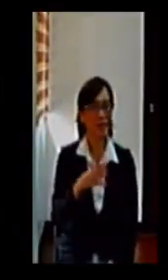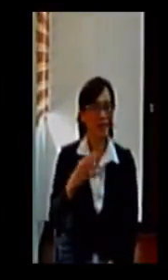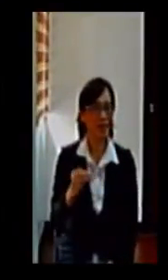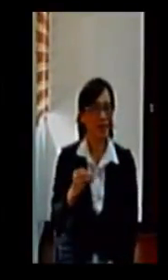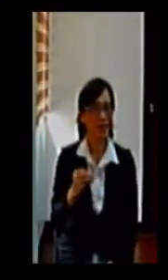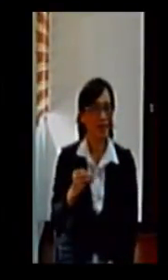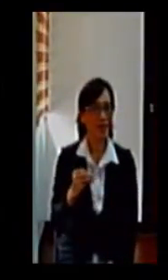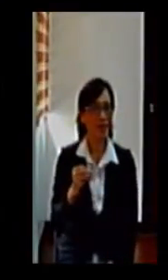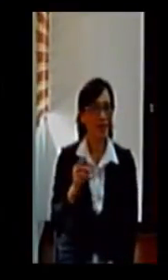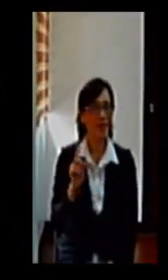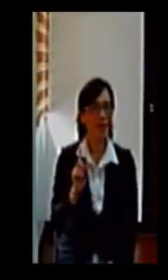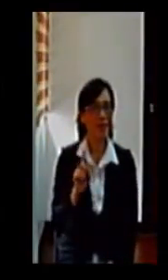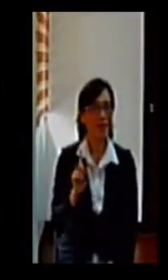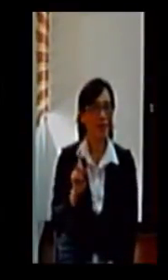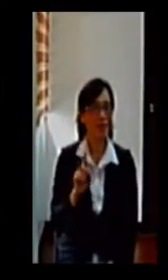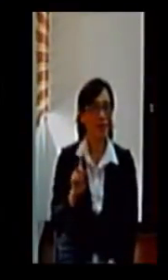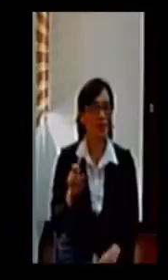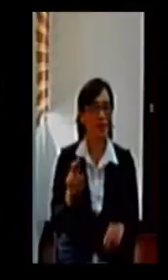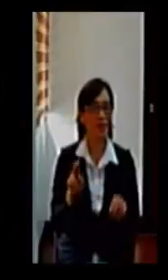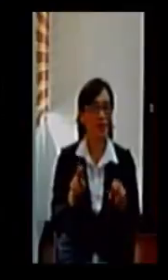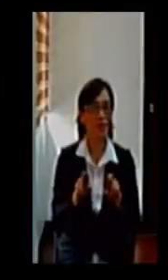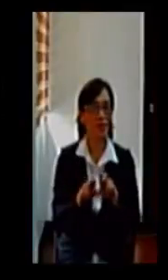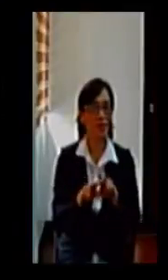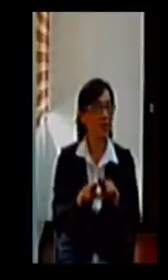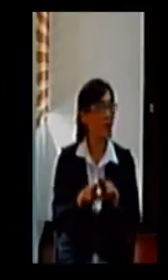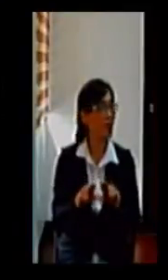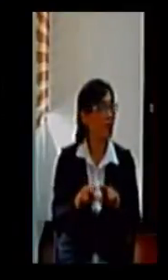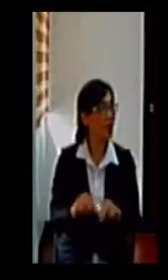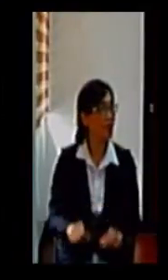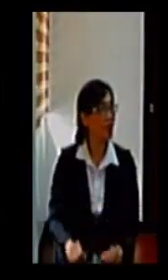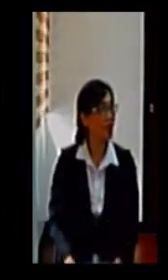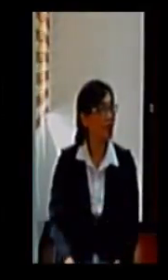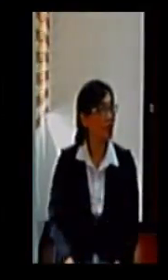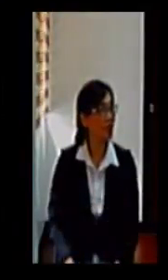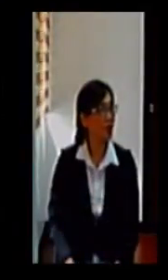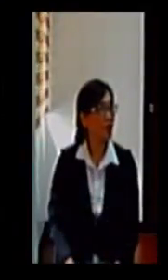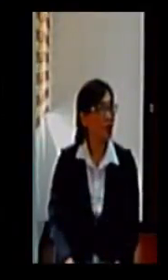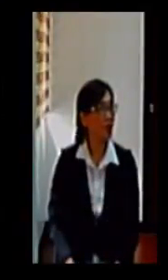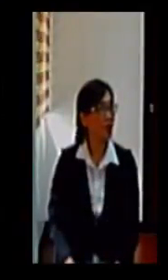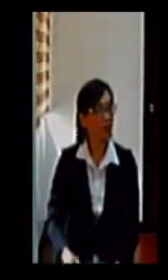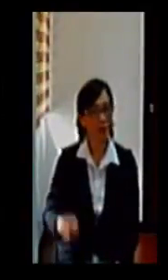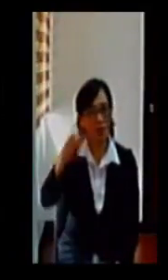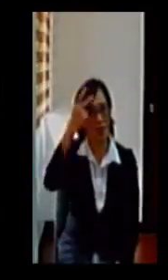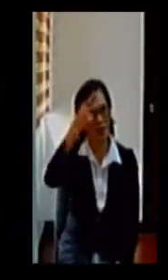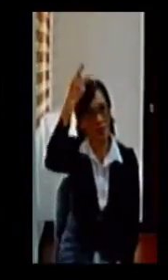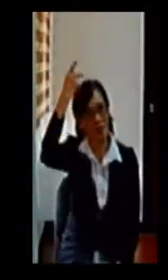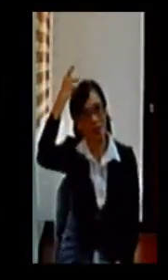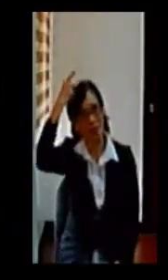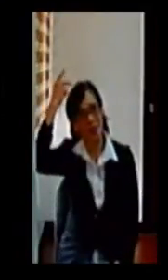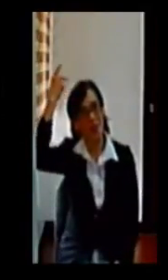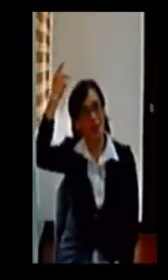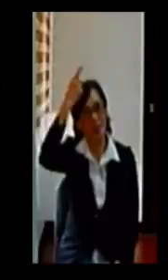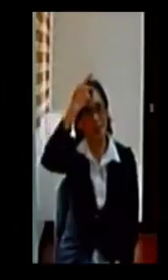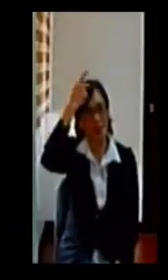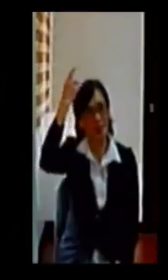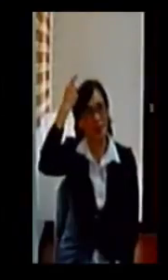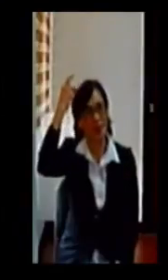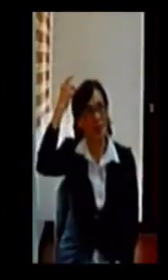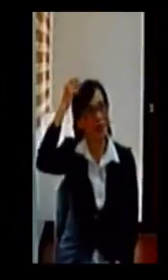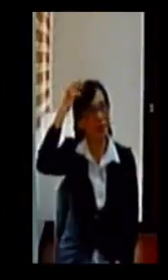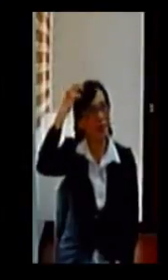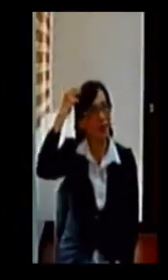But that person is quite vain. I want a hair transplanted. You can't